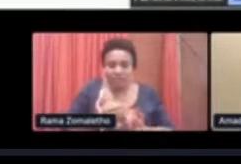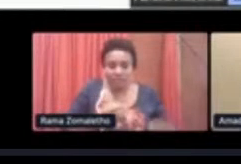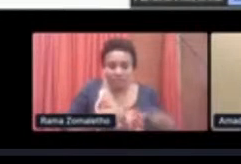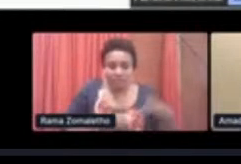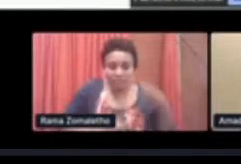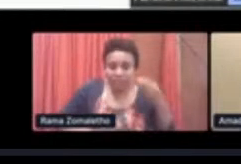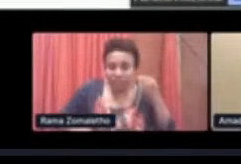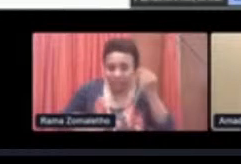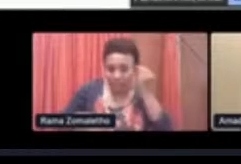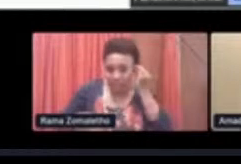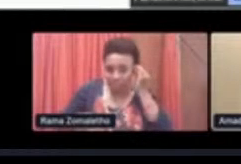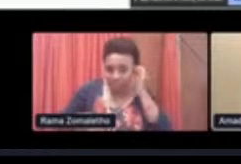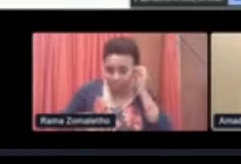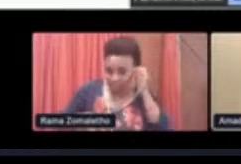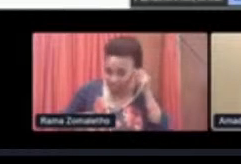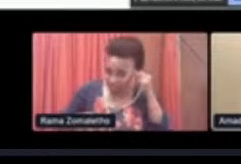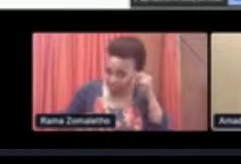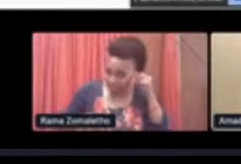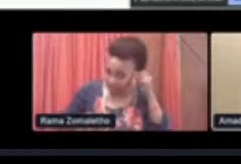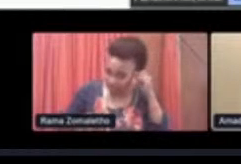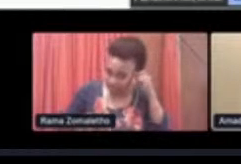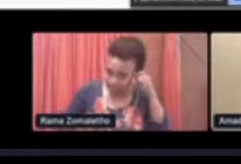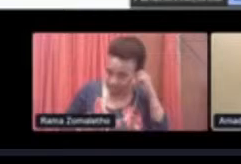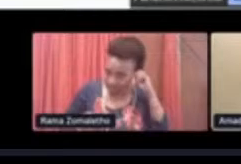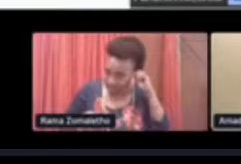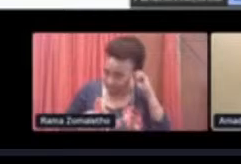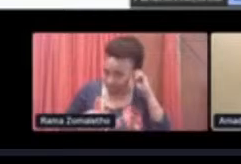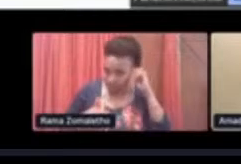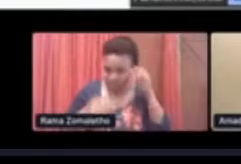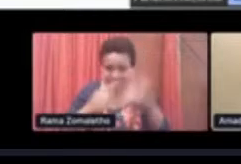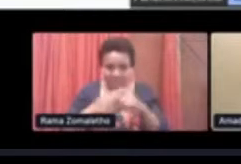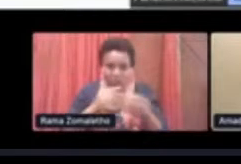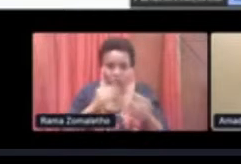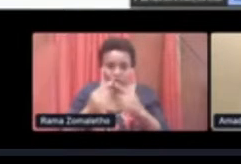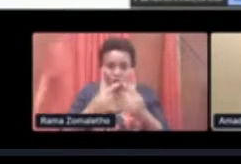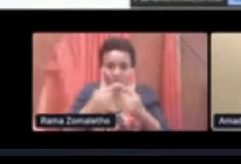the contribution of the diaspora, we always